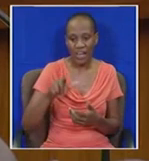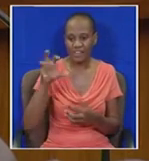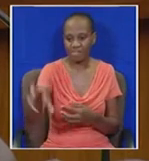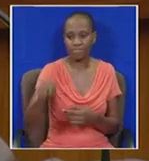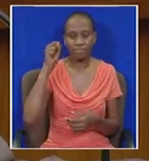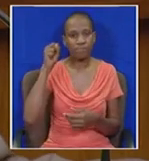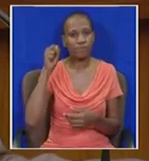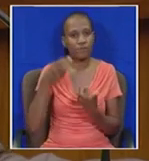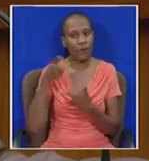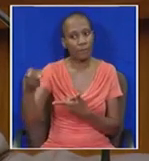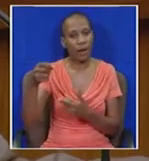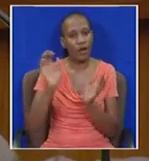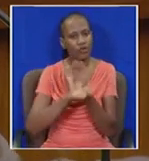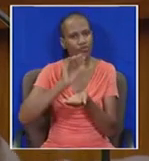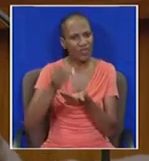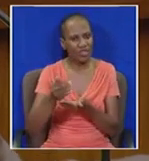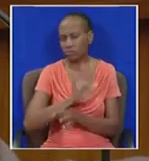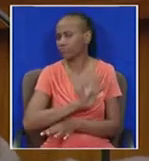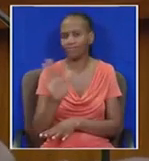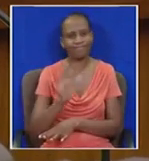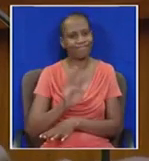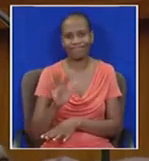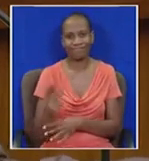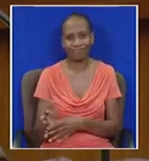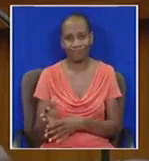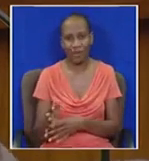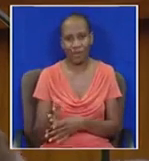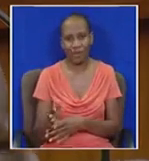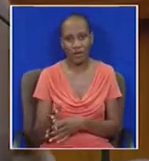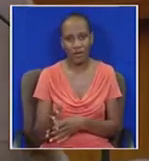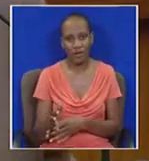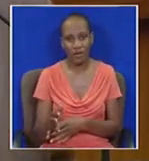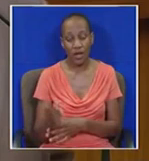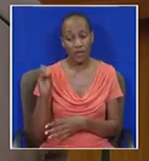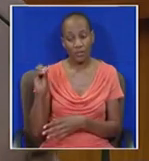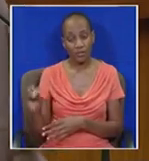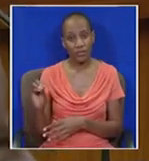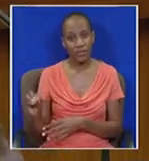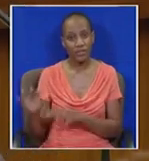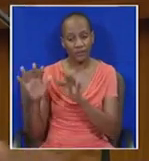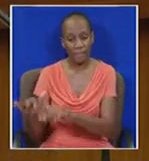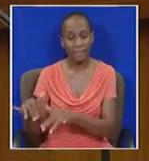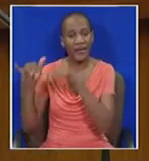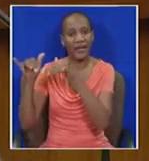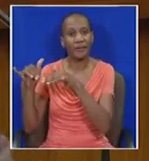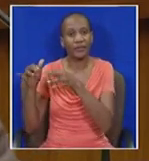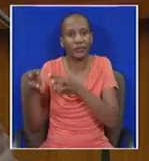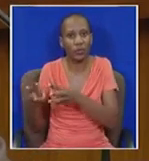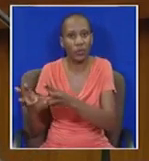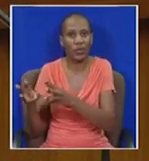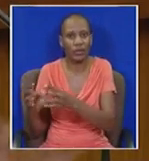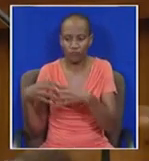Trust. What has really happened, there has been, Parliament created